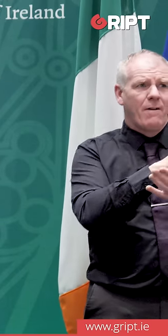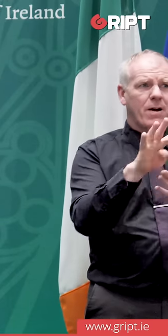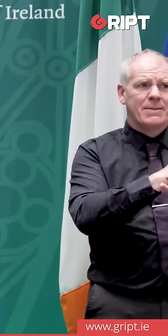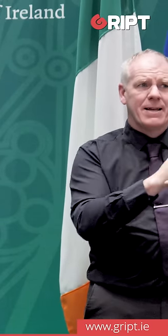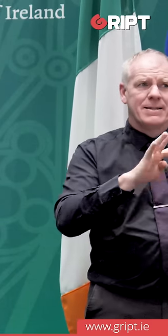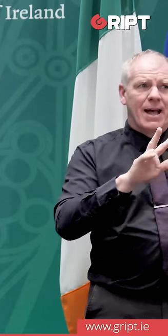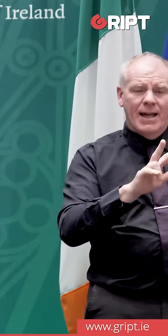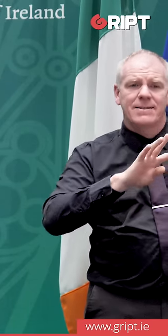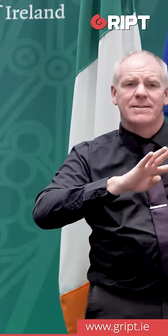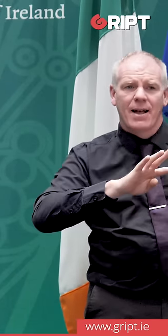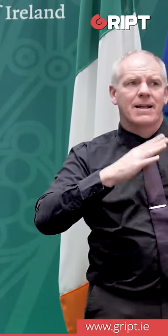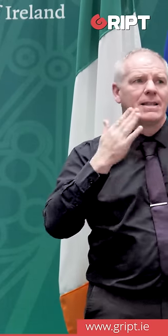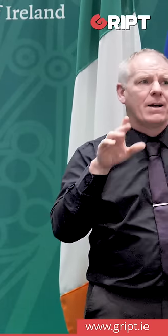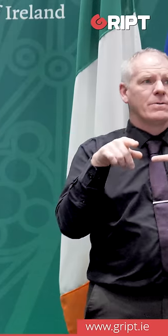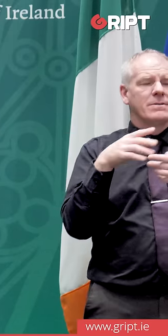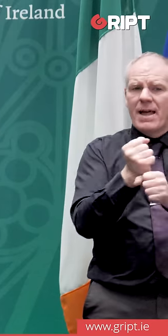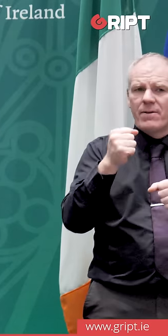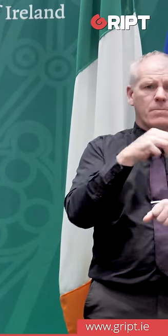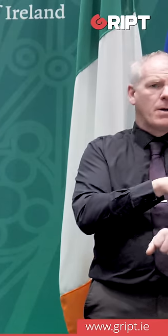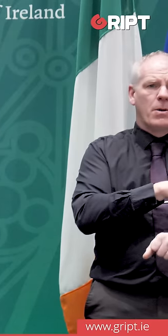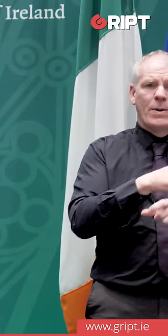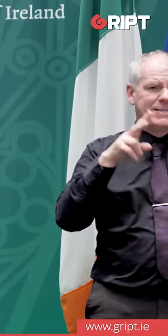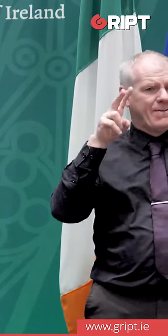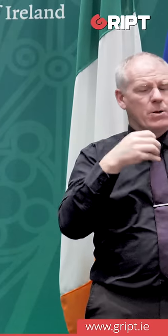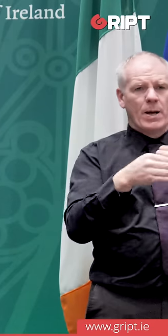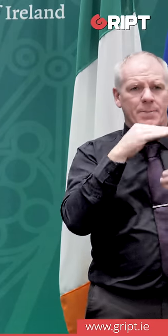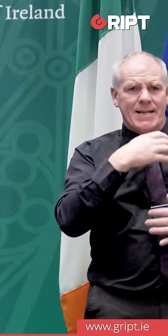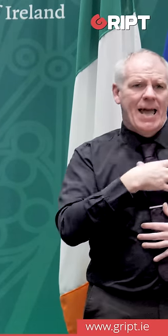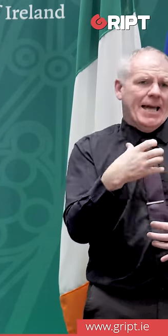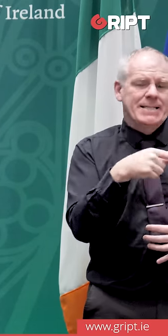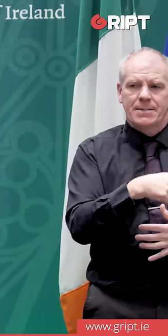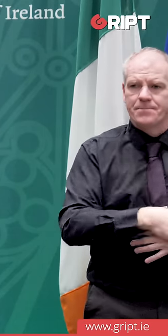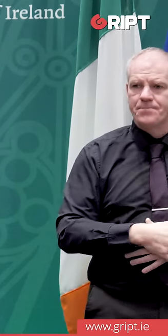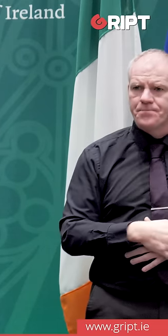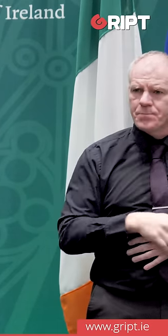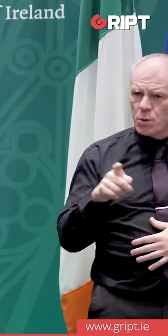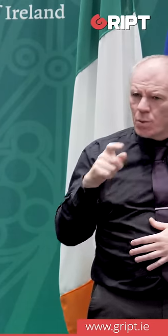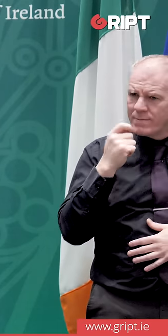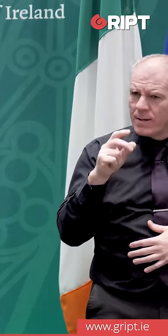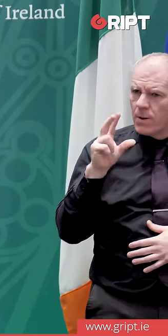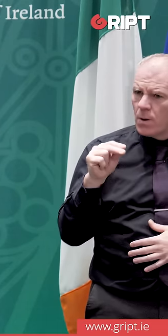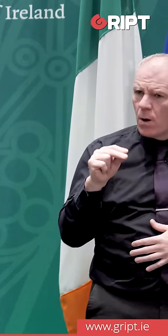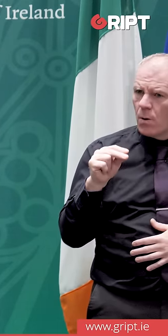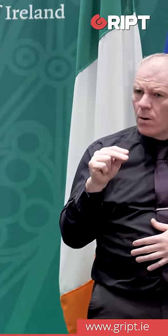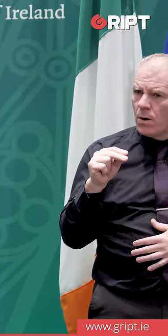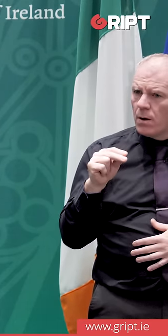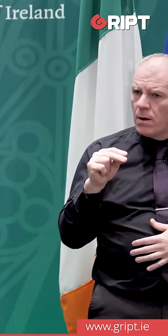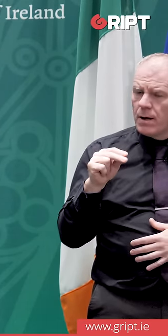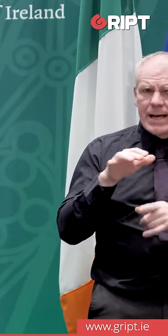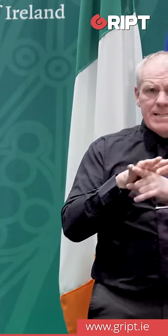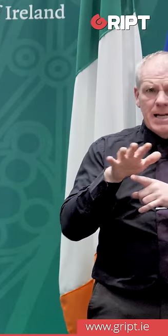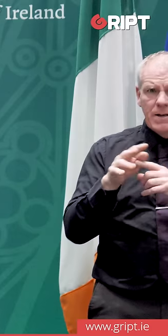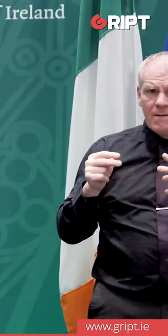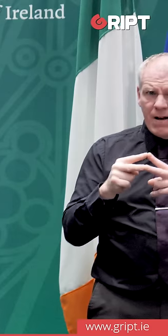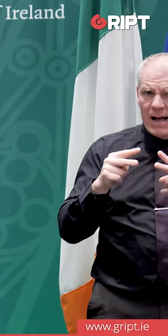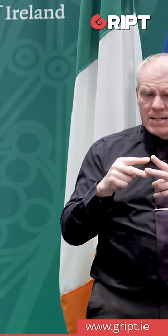been a challenge or a problem with defining hate in this legislation. So you said that there's no incitement to